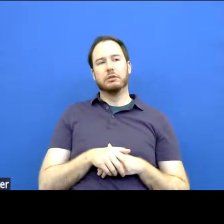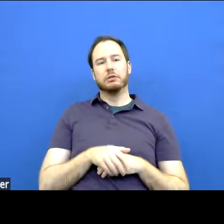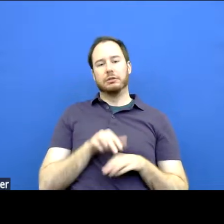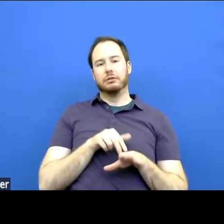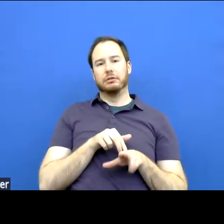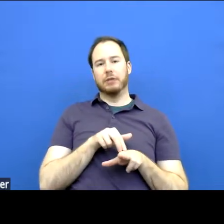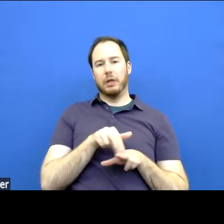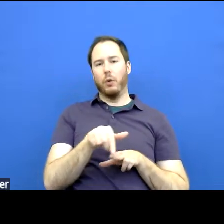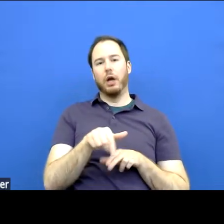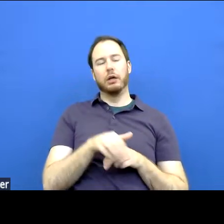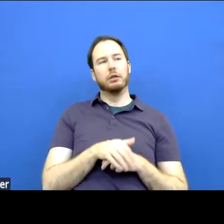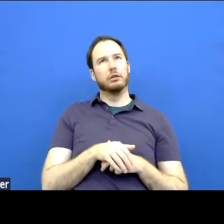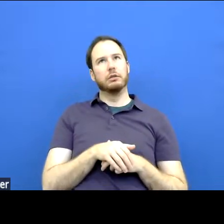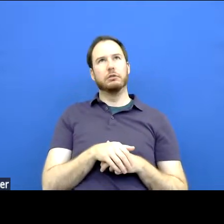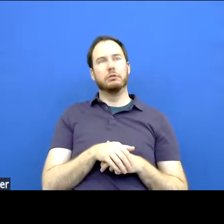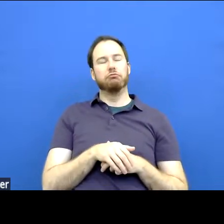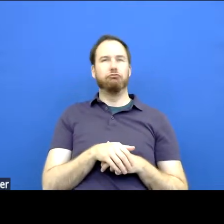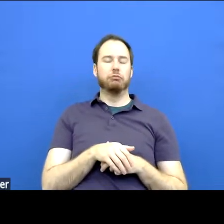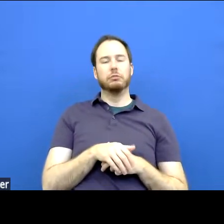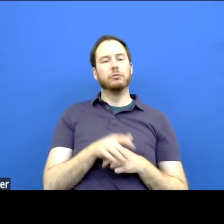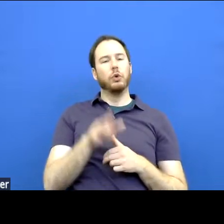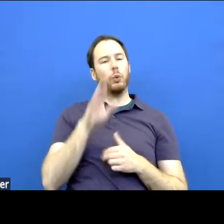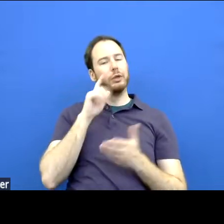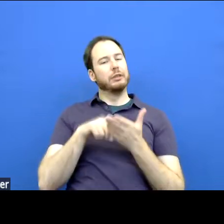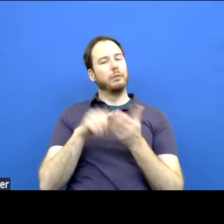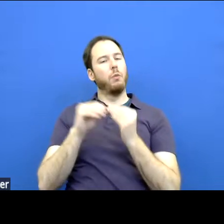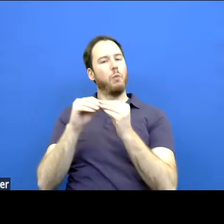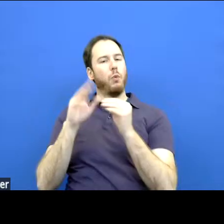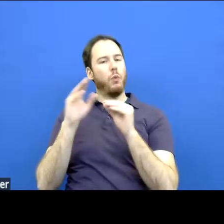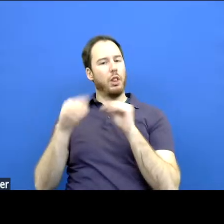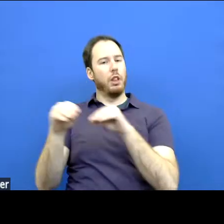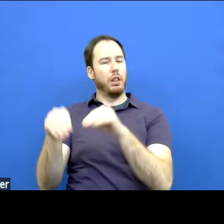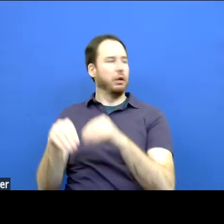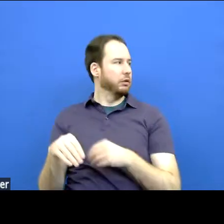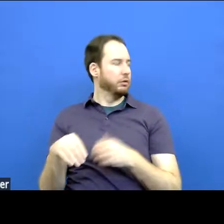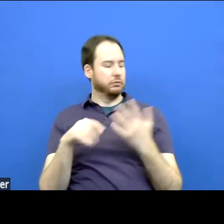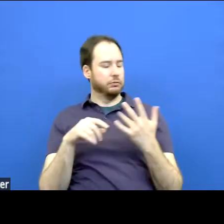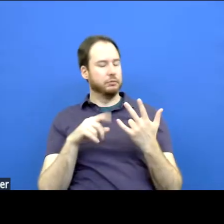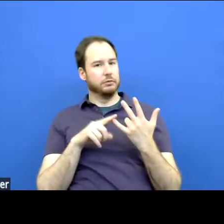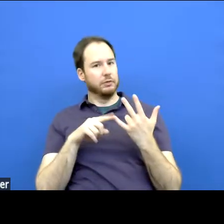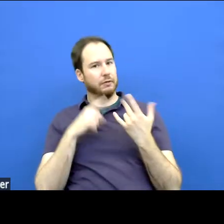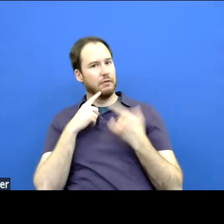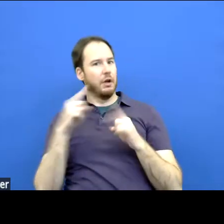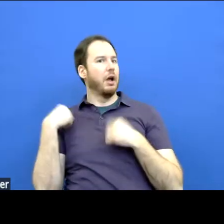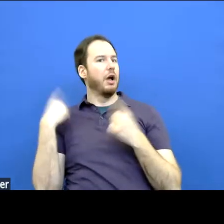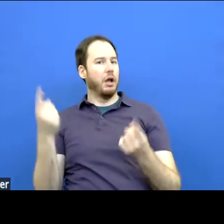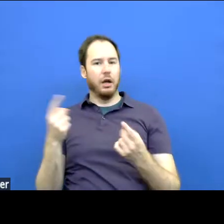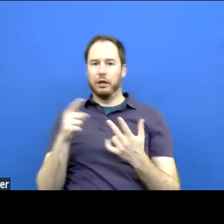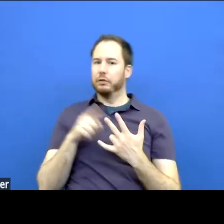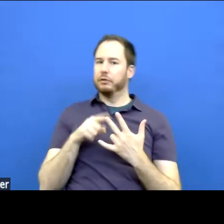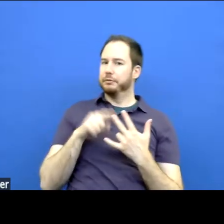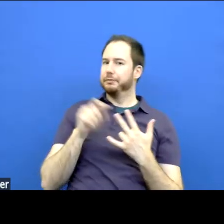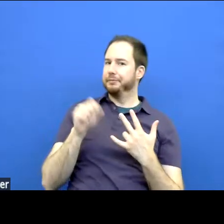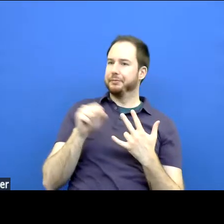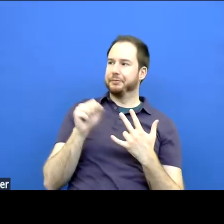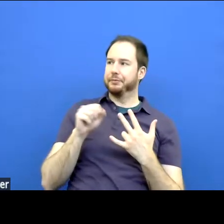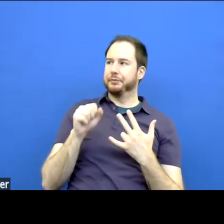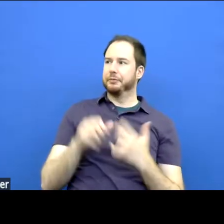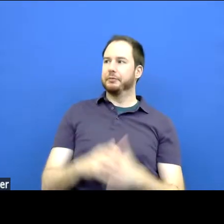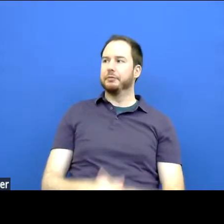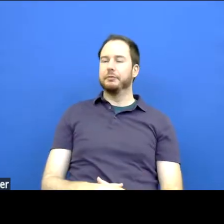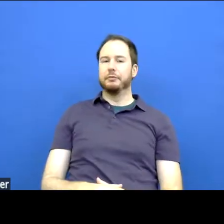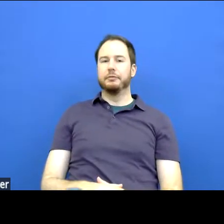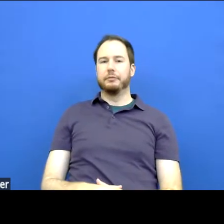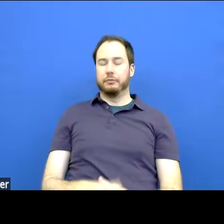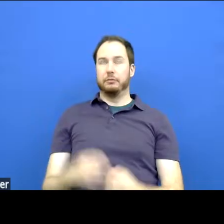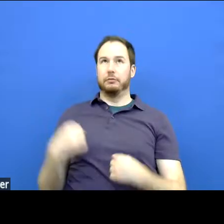We're to the point where you'll start to see these things going in. Long time coming. Yep. Yeah. Of course, the longest